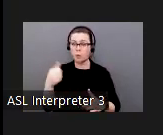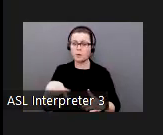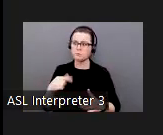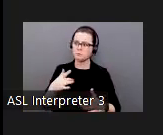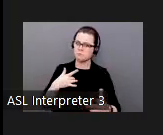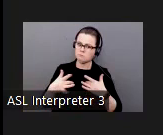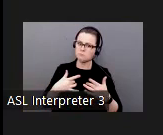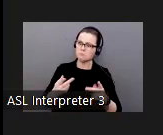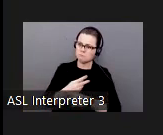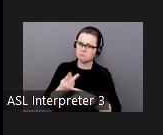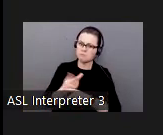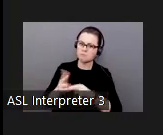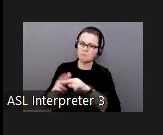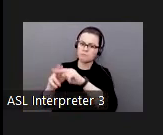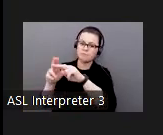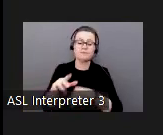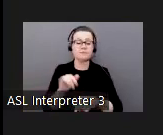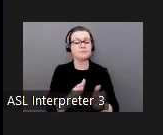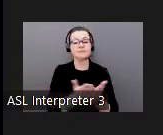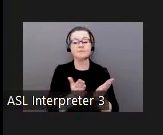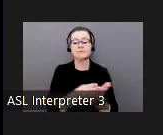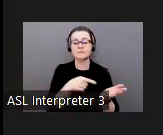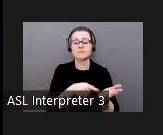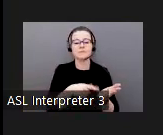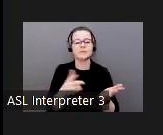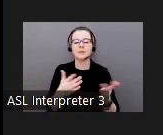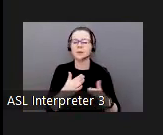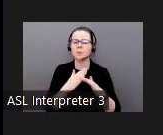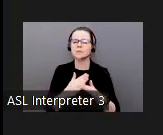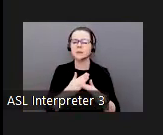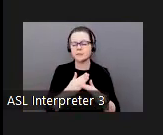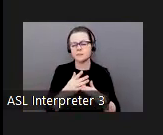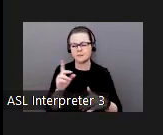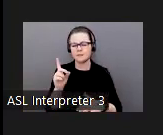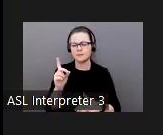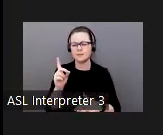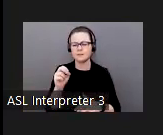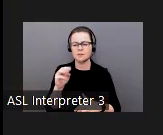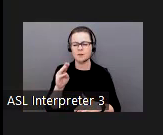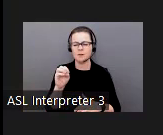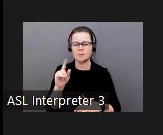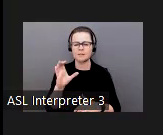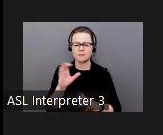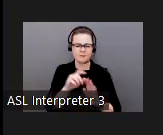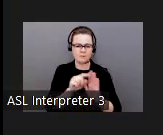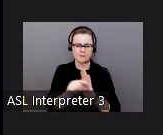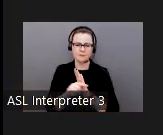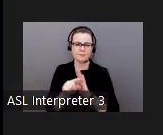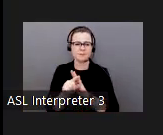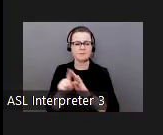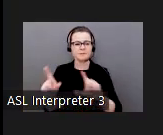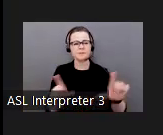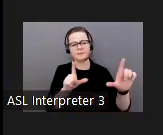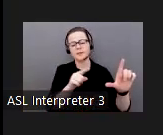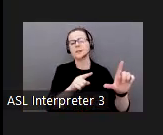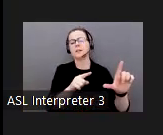chapter to, Preventing Domestic Homicides, and it's just a note from the foreword that I have up on the screen, because I think